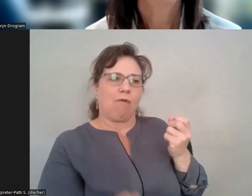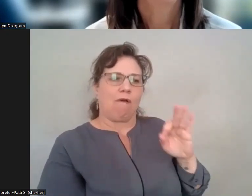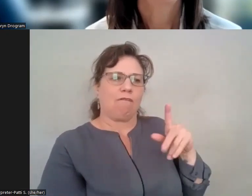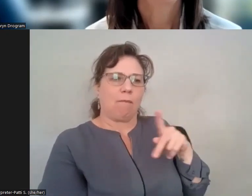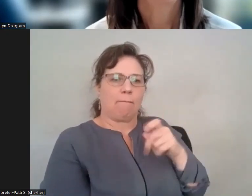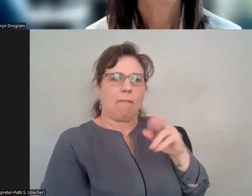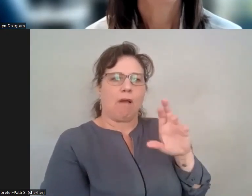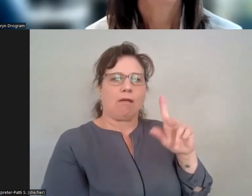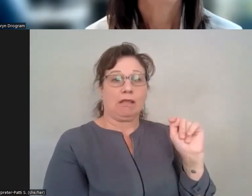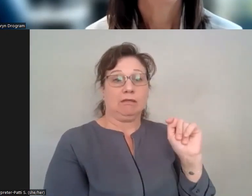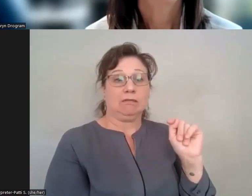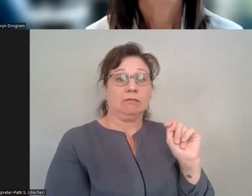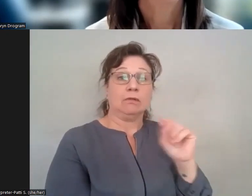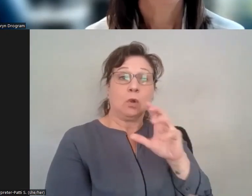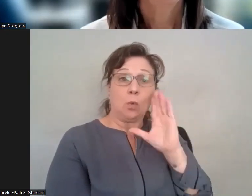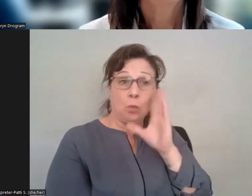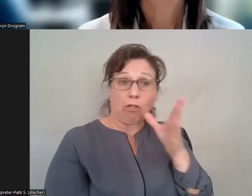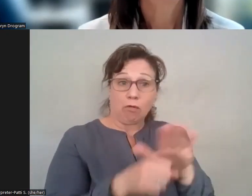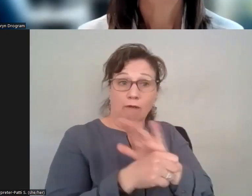it?